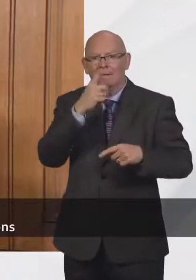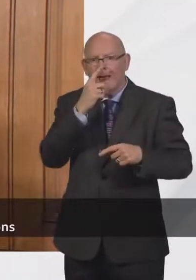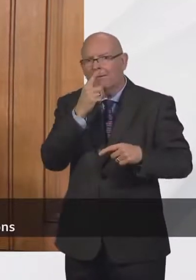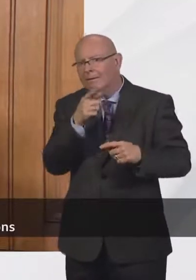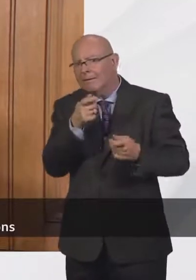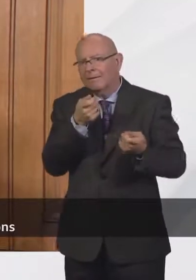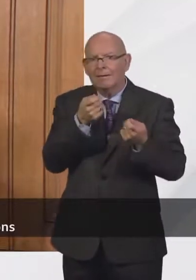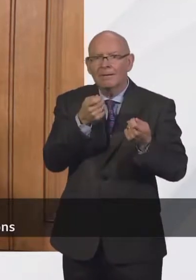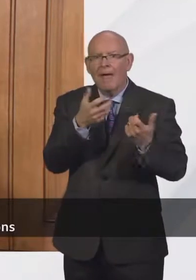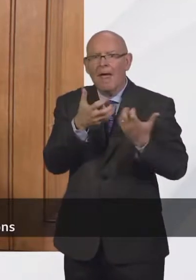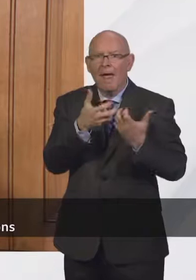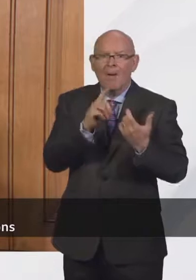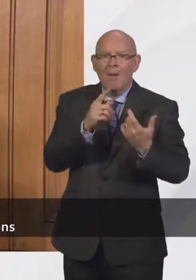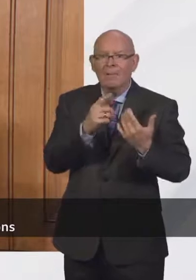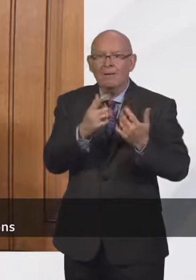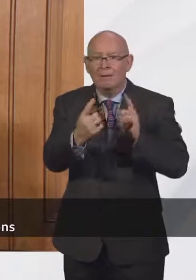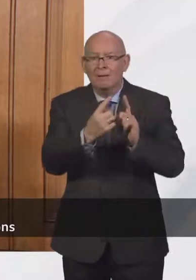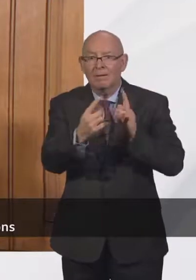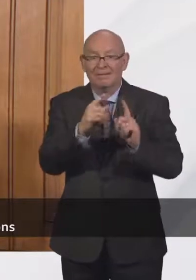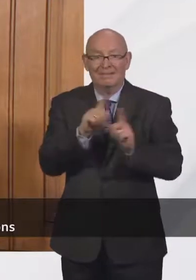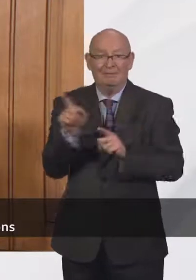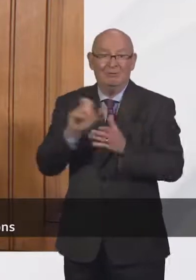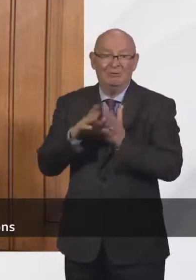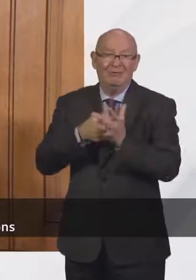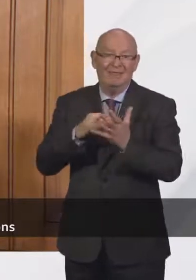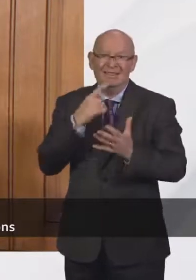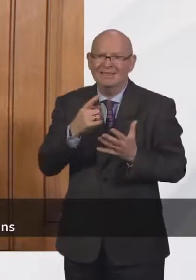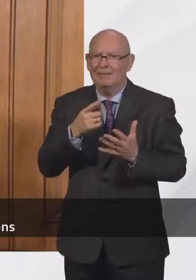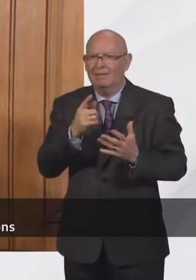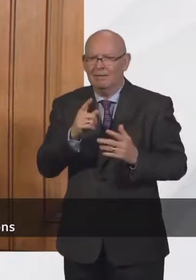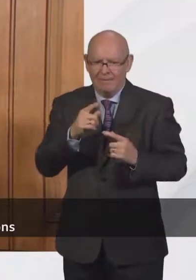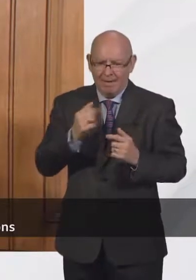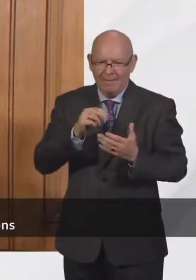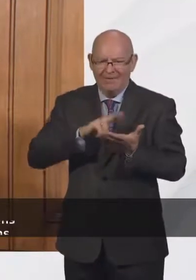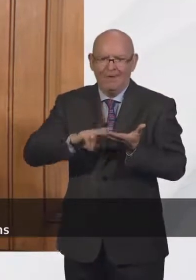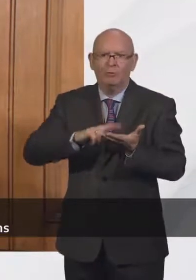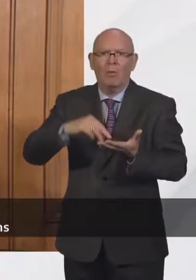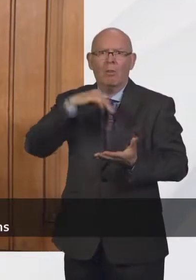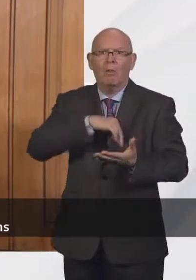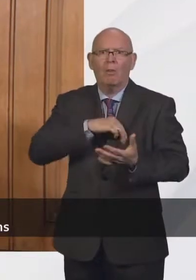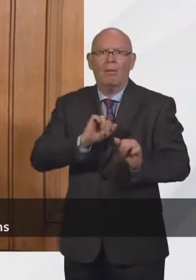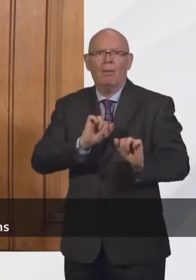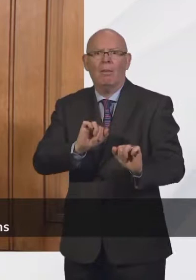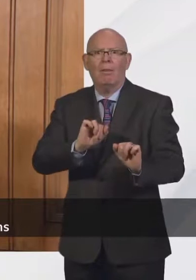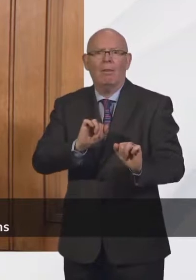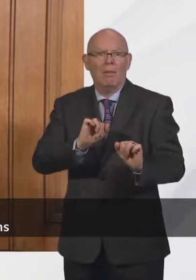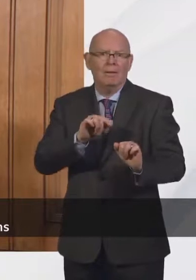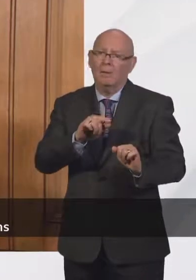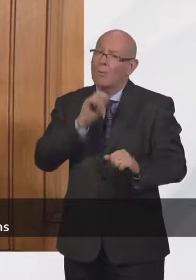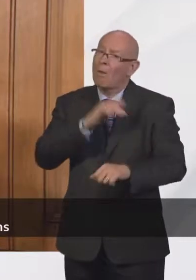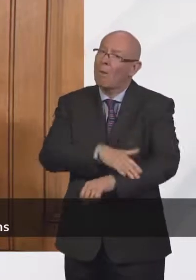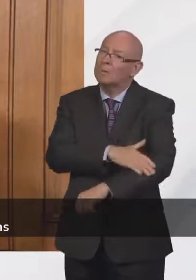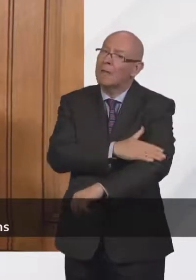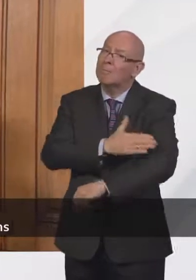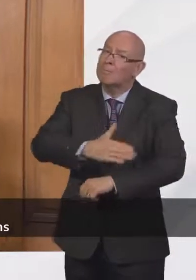we've got a first step. Let's hope that that progresses more quickly to make this a manageable disease, which again would change some of the restrictions that you might need